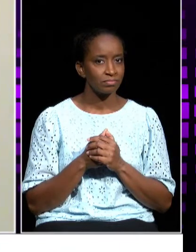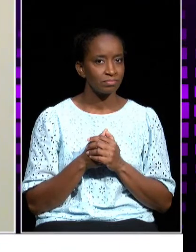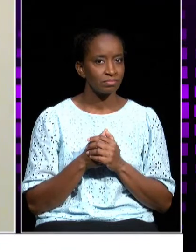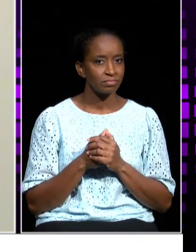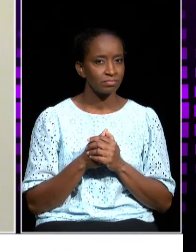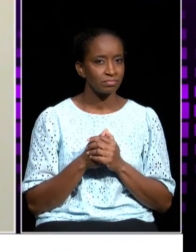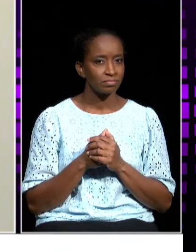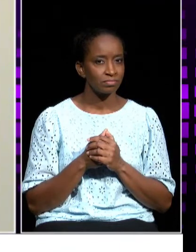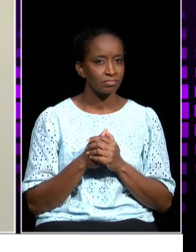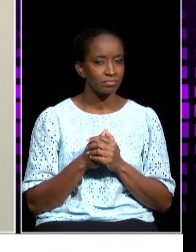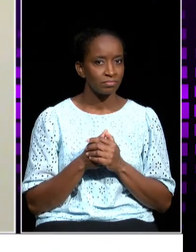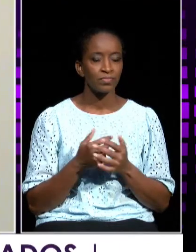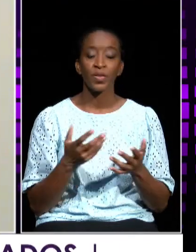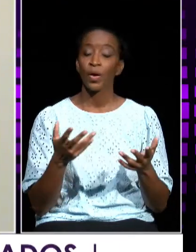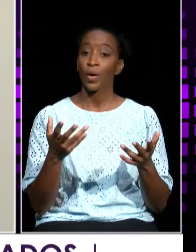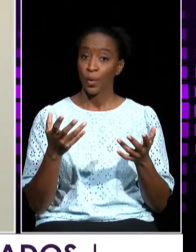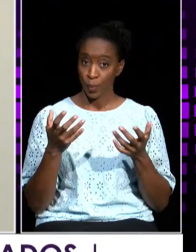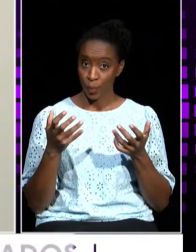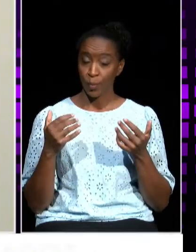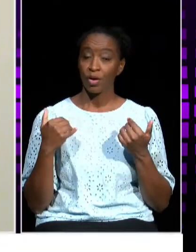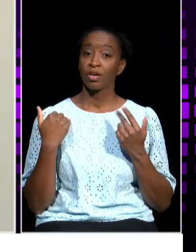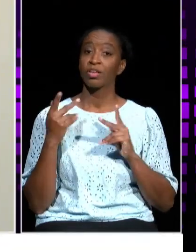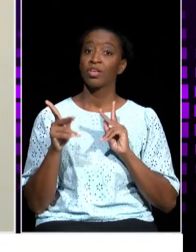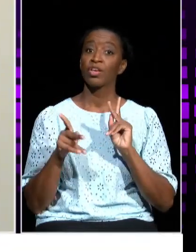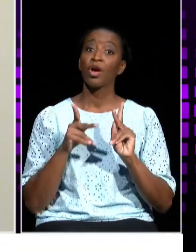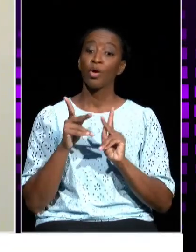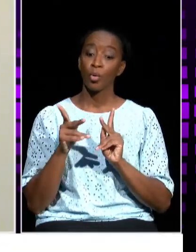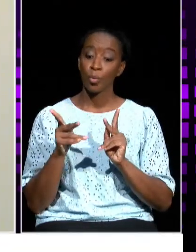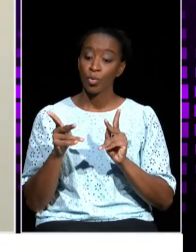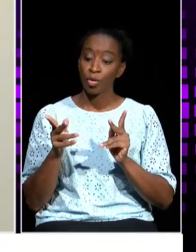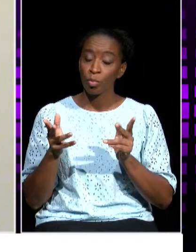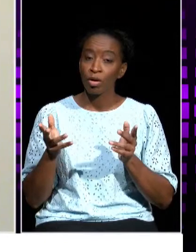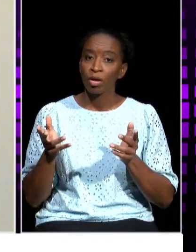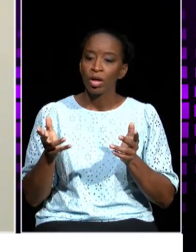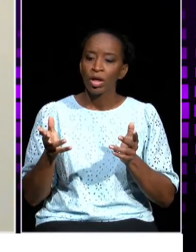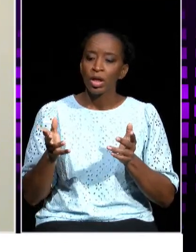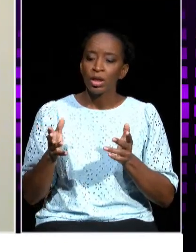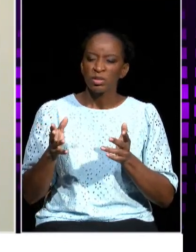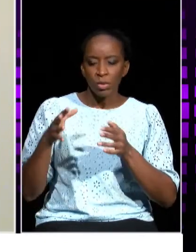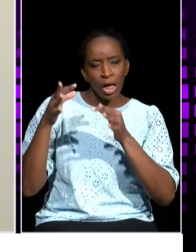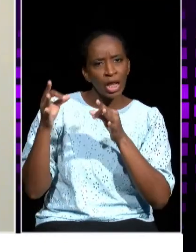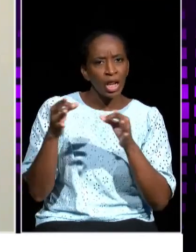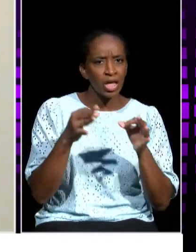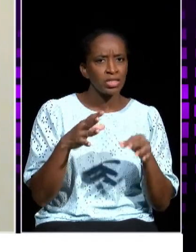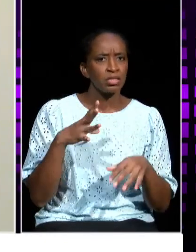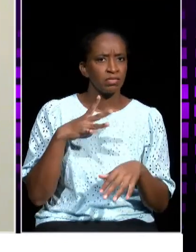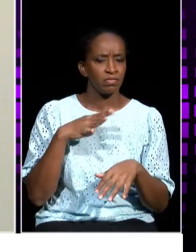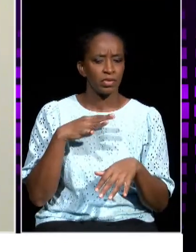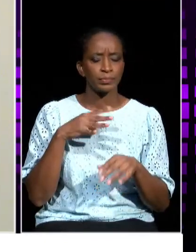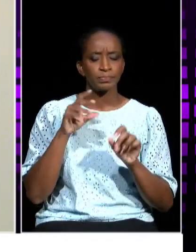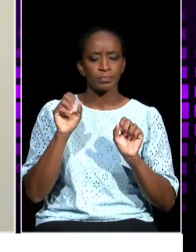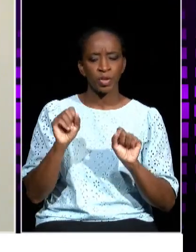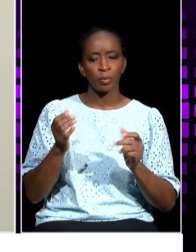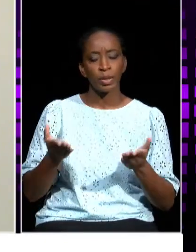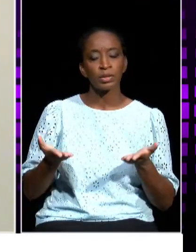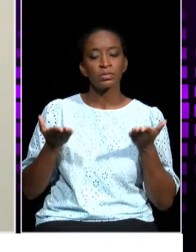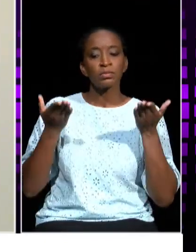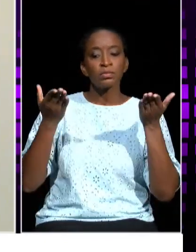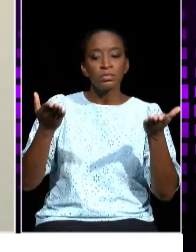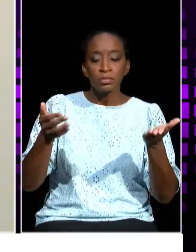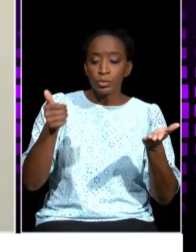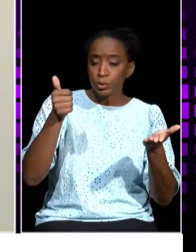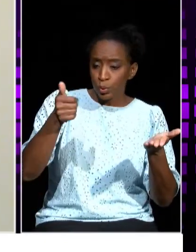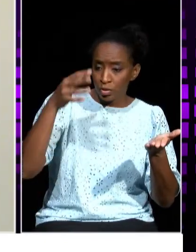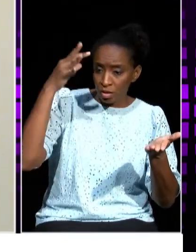if you're genuinely empowering our young people, it's time we offer them what we call a freedom of choice. And what do I mean? It's asking the young person exactly what they want to do with their